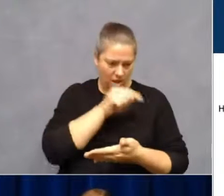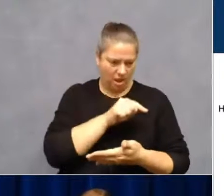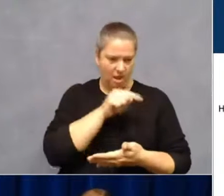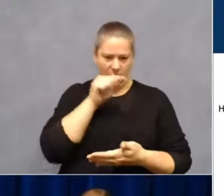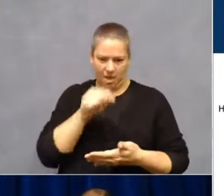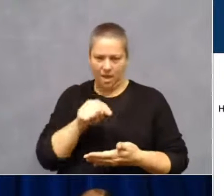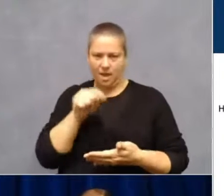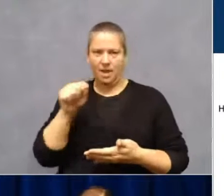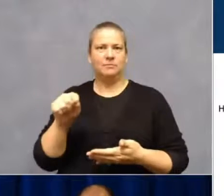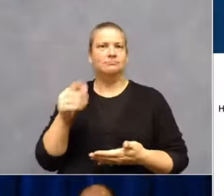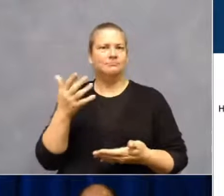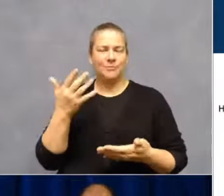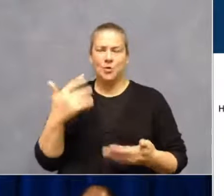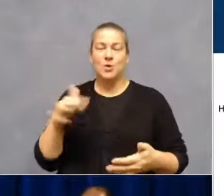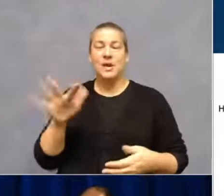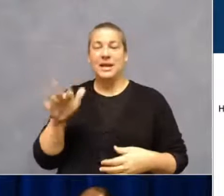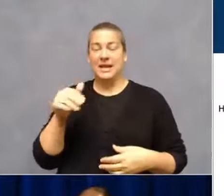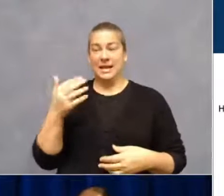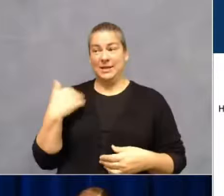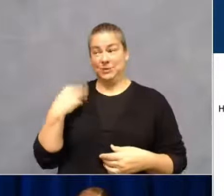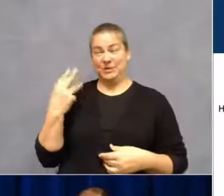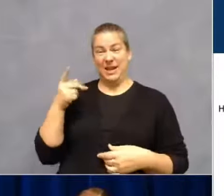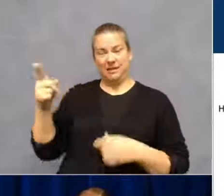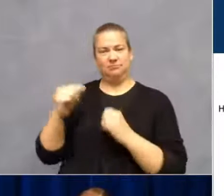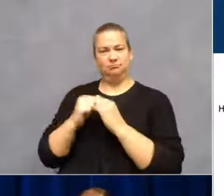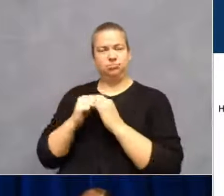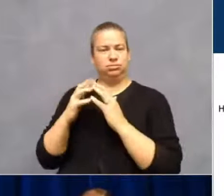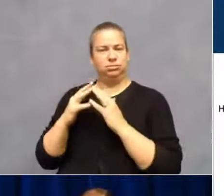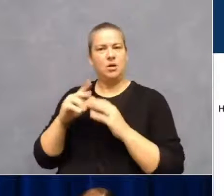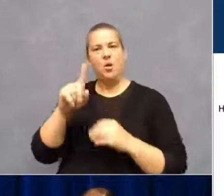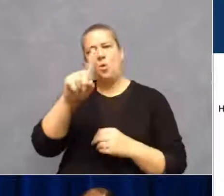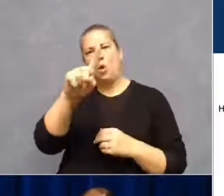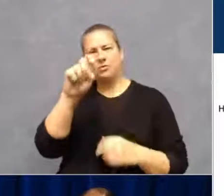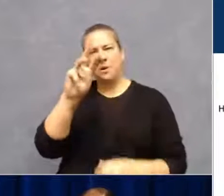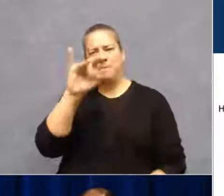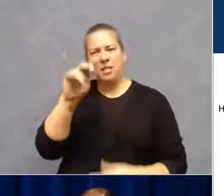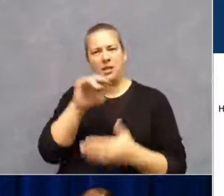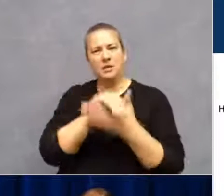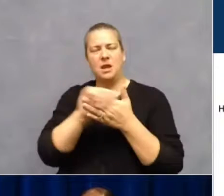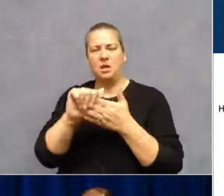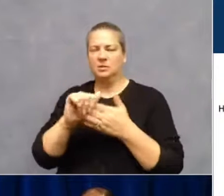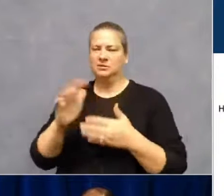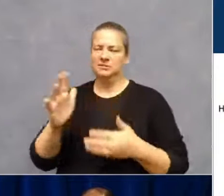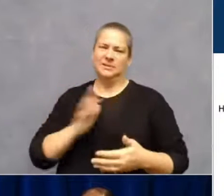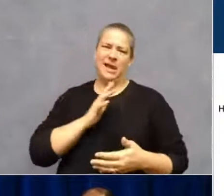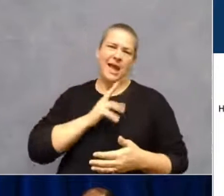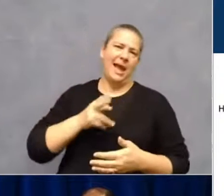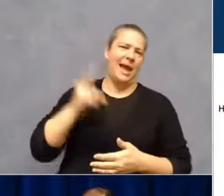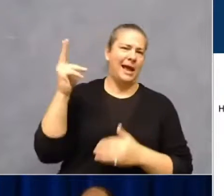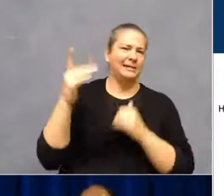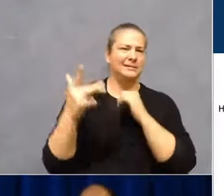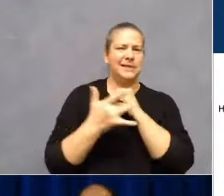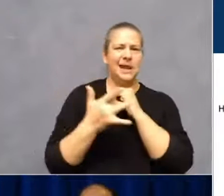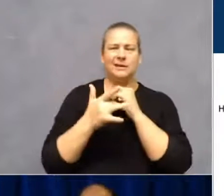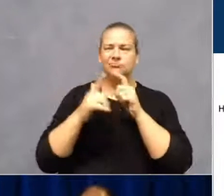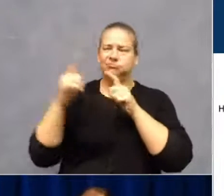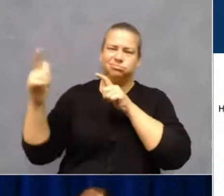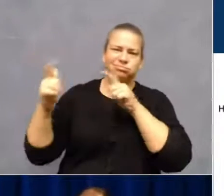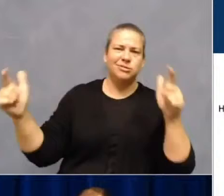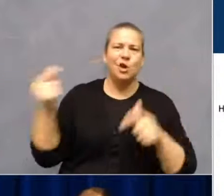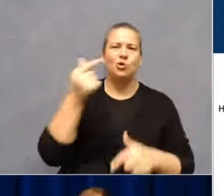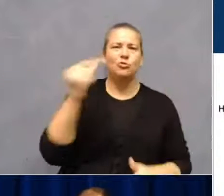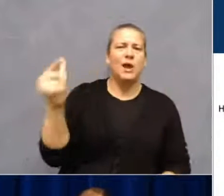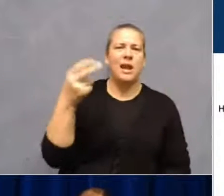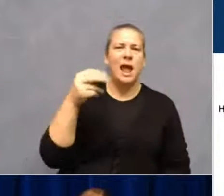opening of its more than $100 million state-of-the-art high-tech mega greenhouse in Moorhead, Round